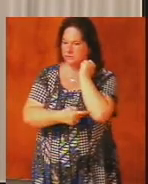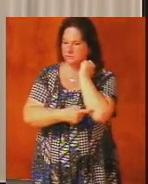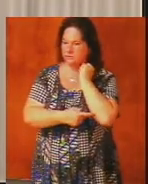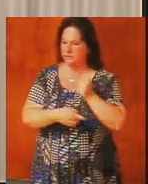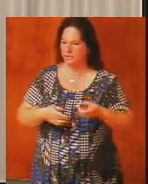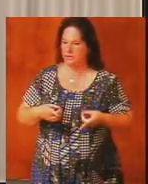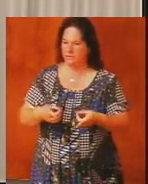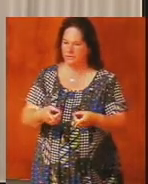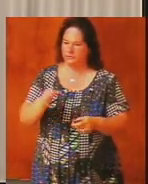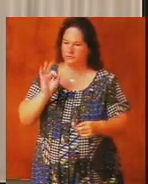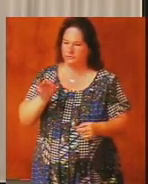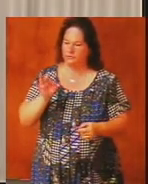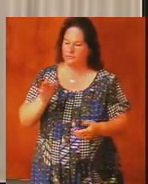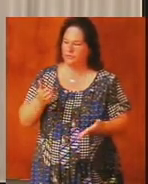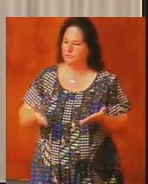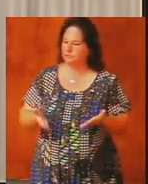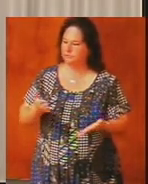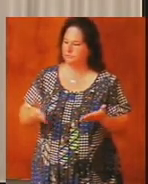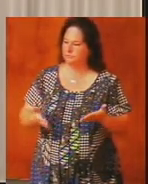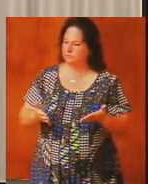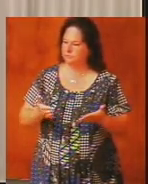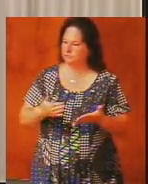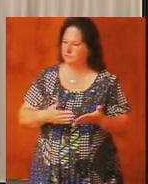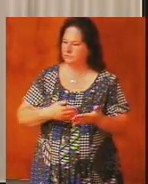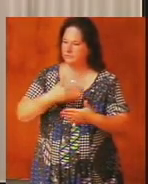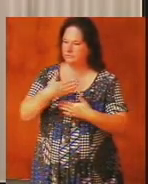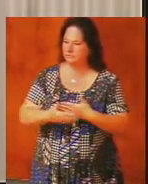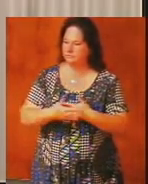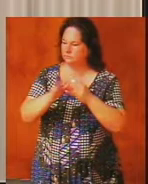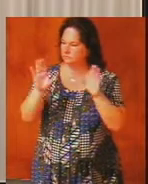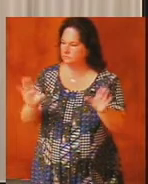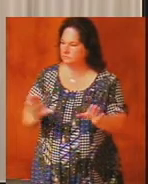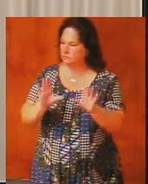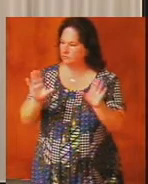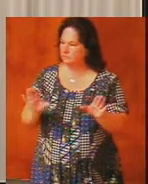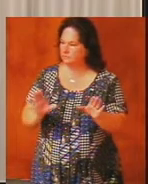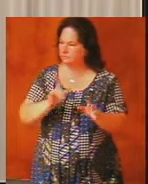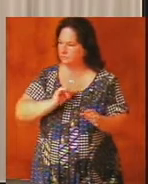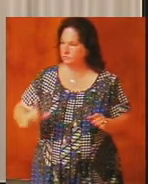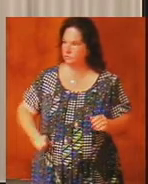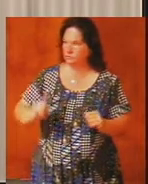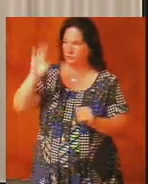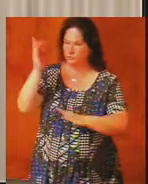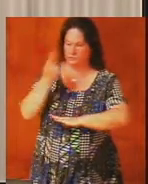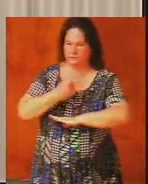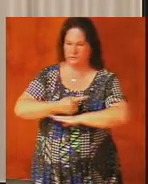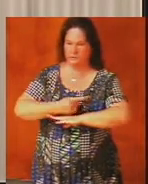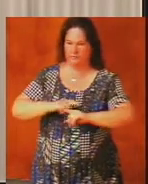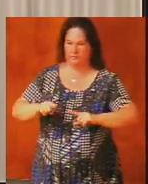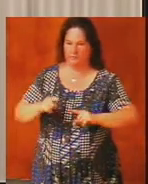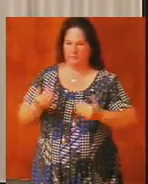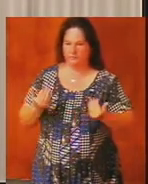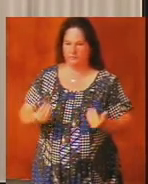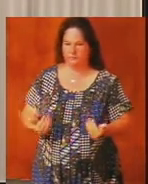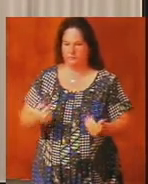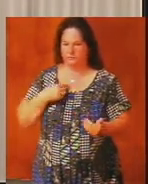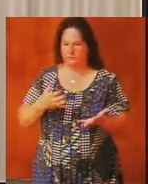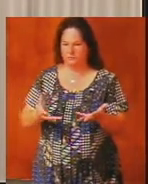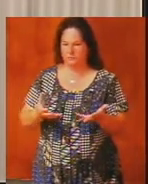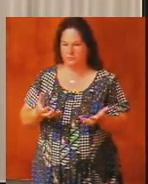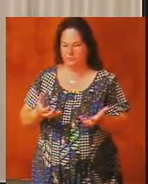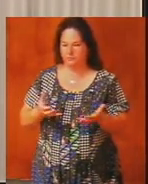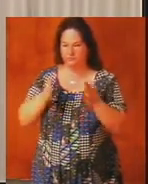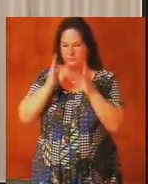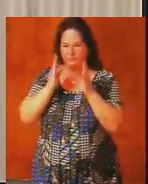sermon, perhaps next Lord's Day. But in this period, I want to kind of